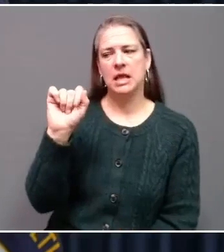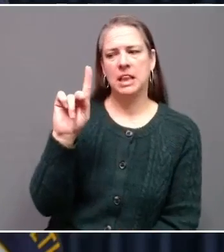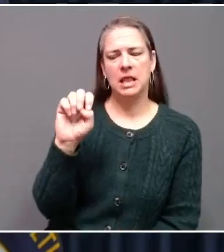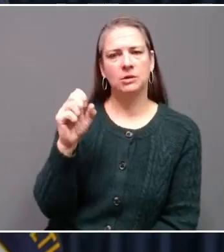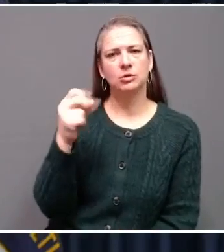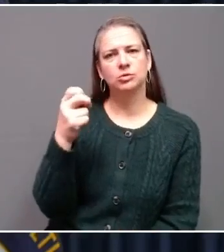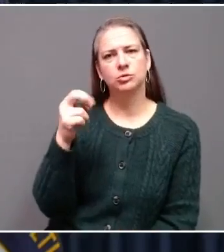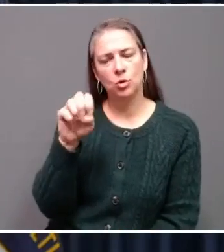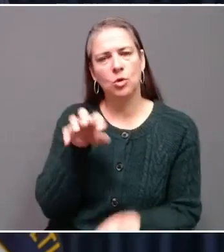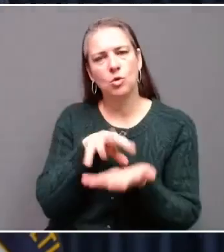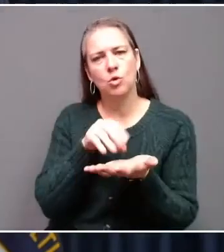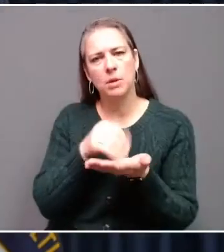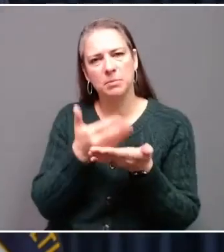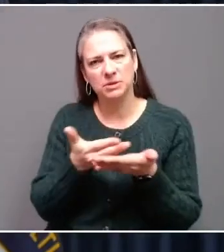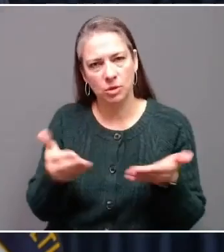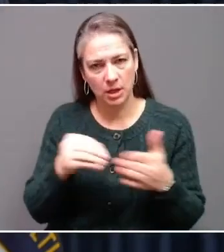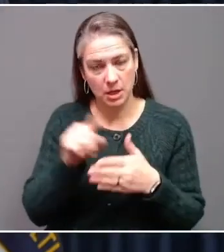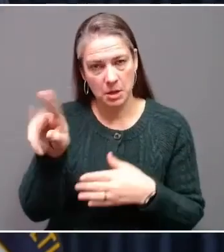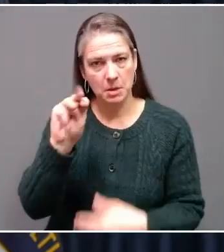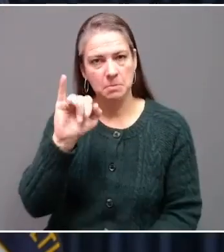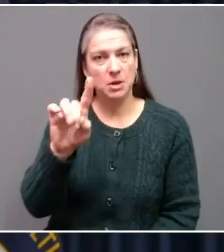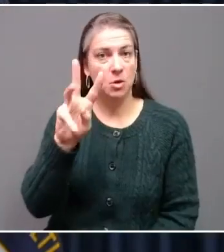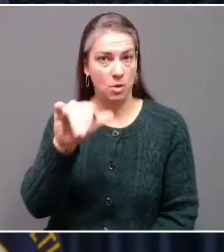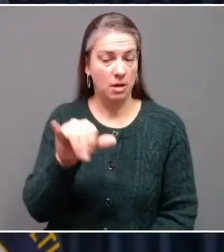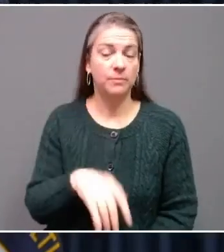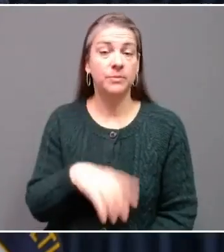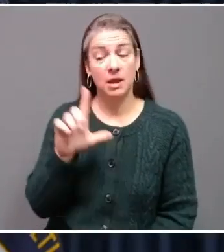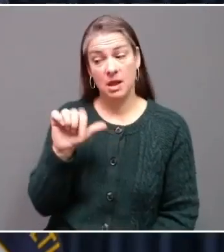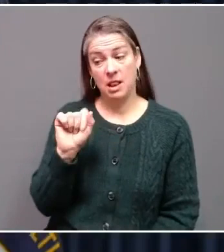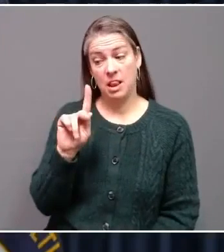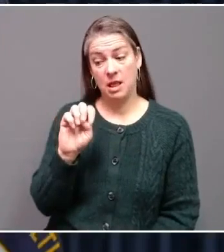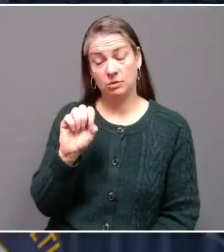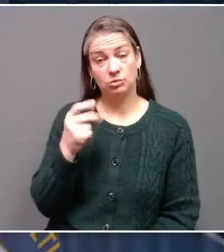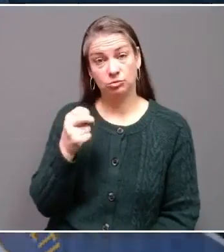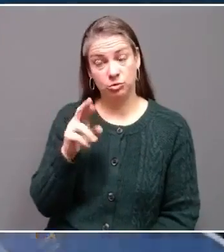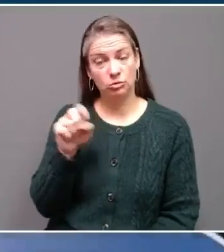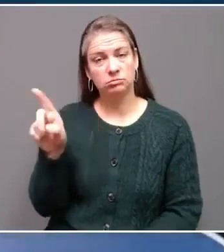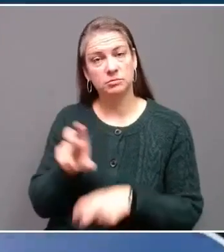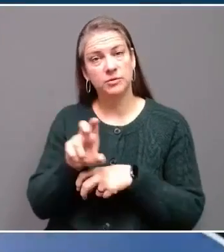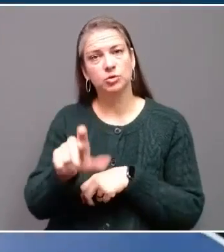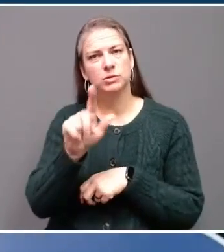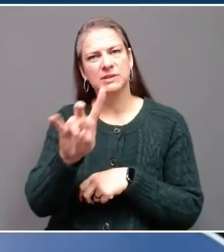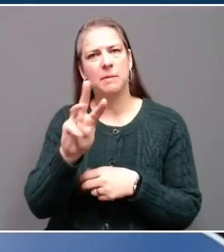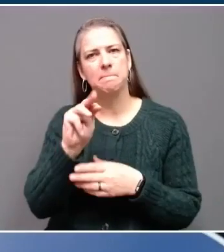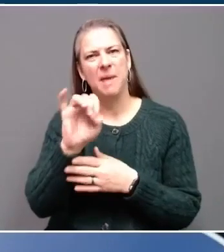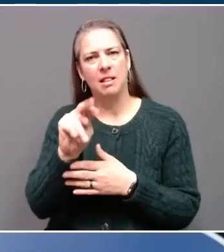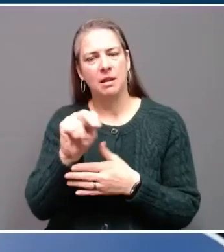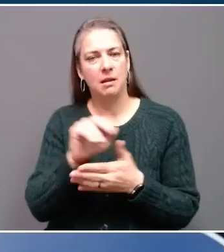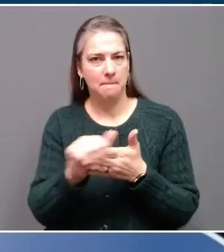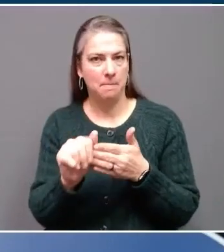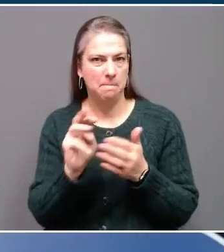Materials in Midway. Lakeshore is investing $27 million in the new facility, creating 40